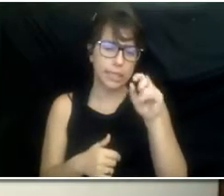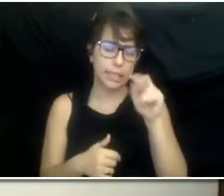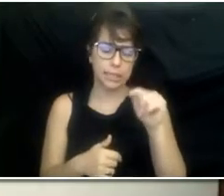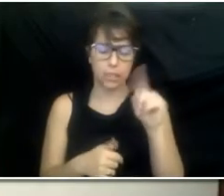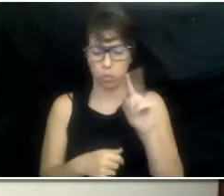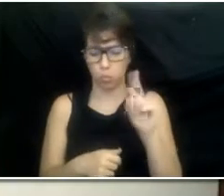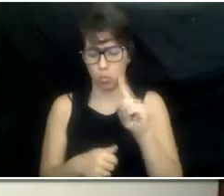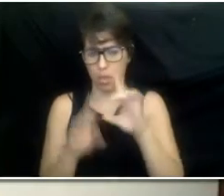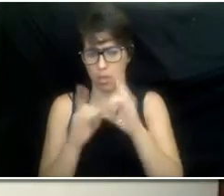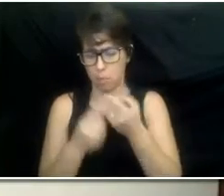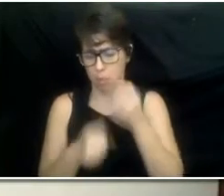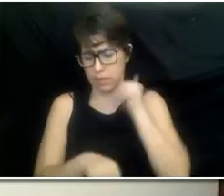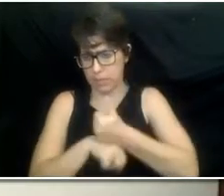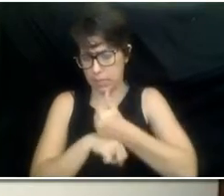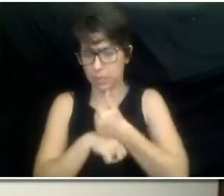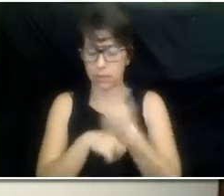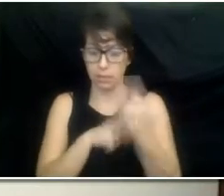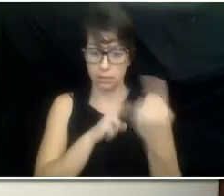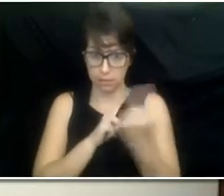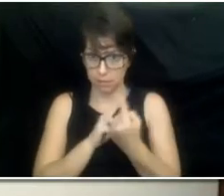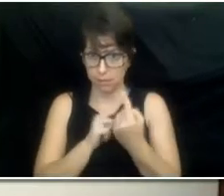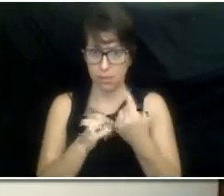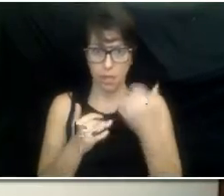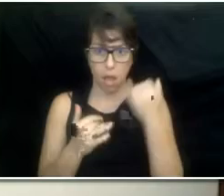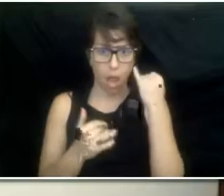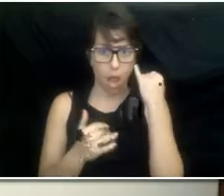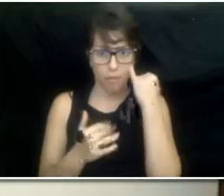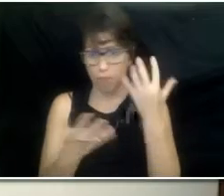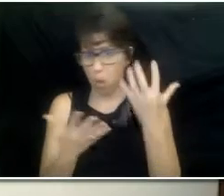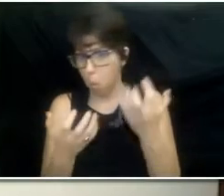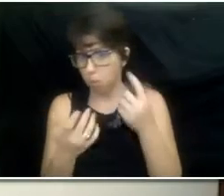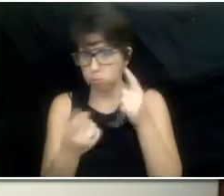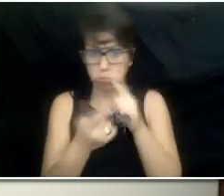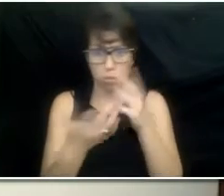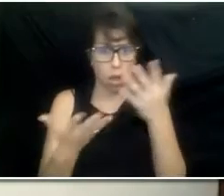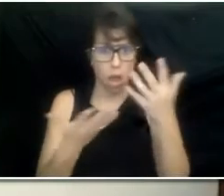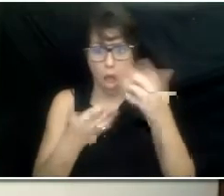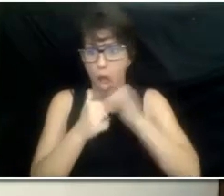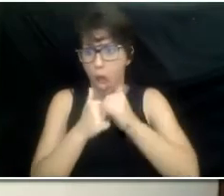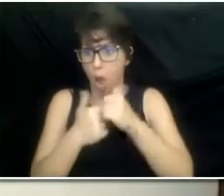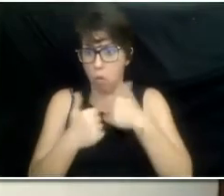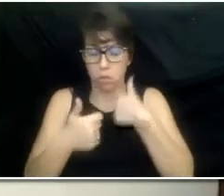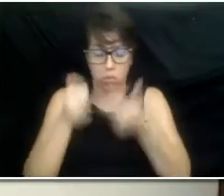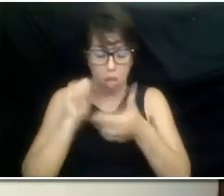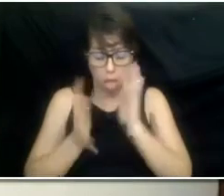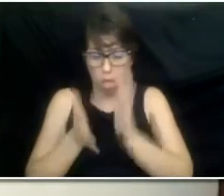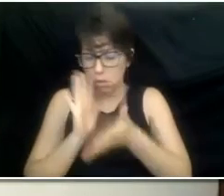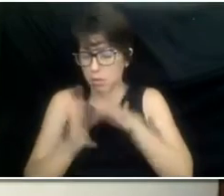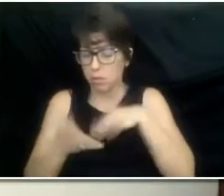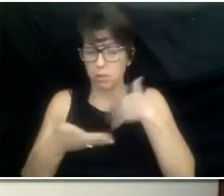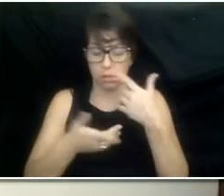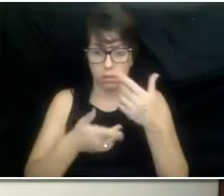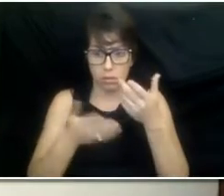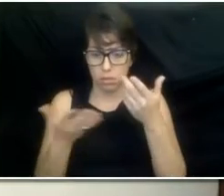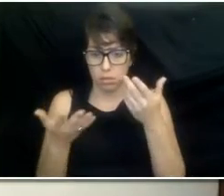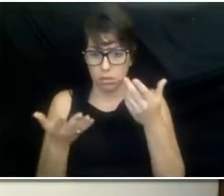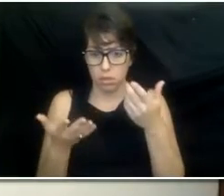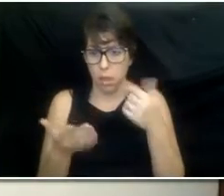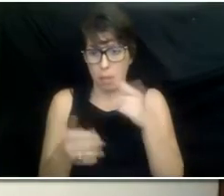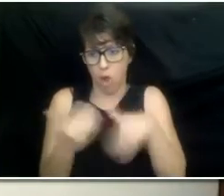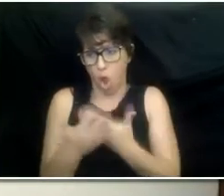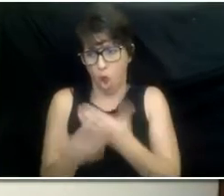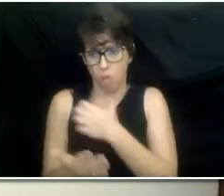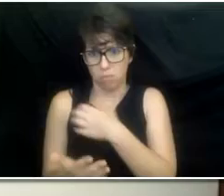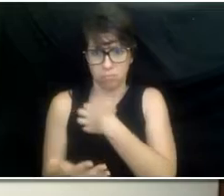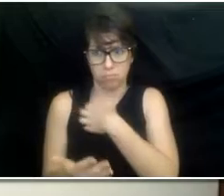complainants and and and victims and try and you know befriend them and and let them know listen if you don't want it to us to help you